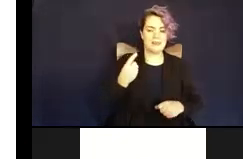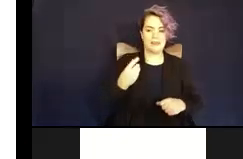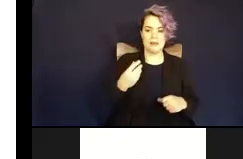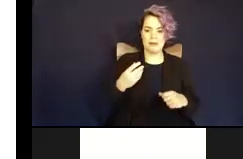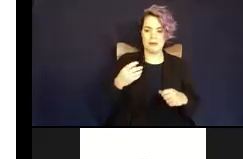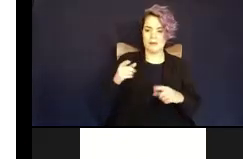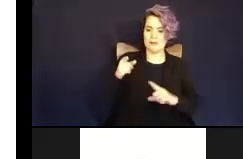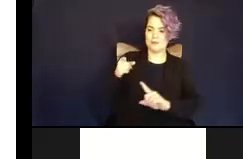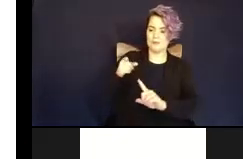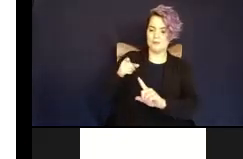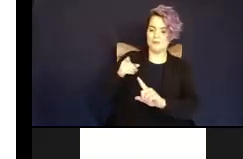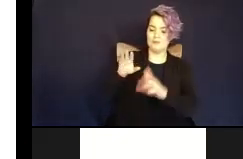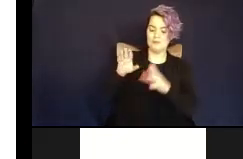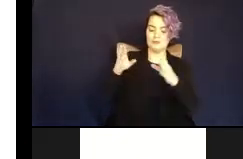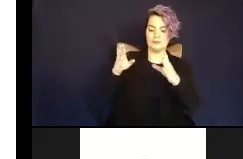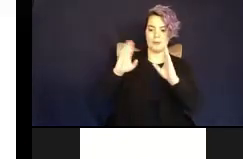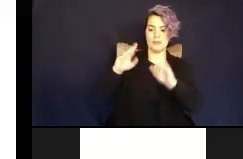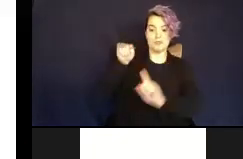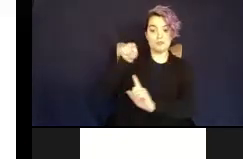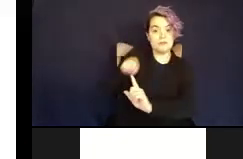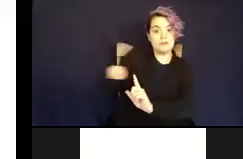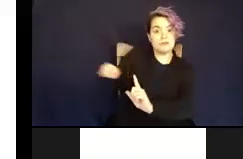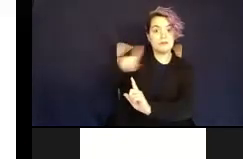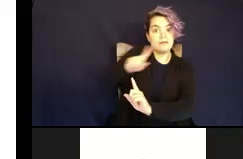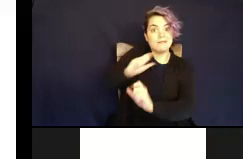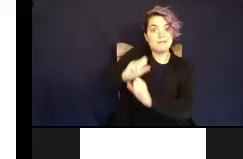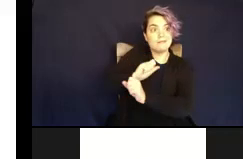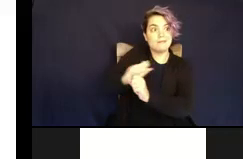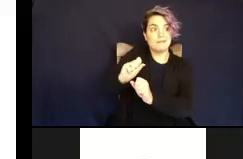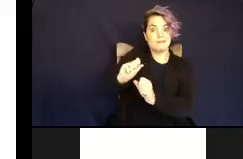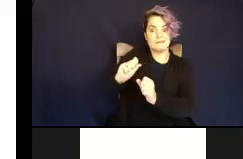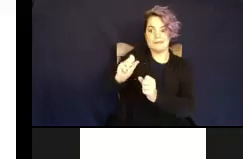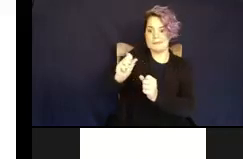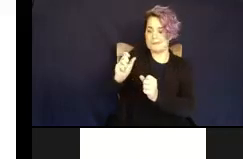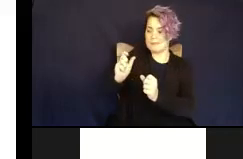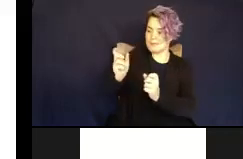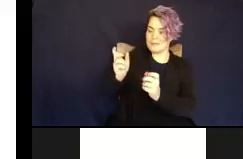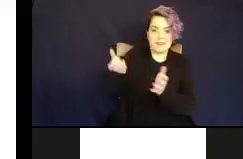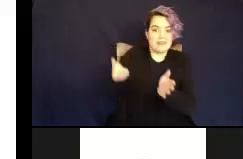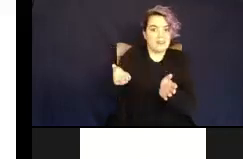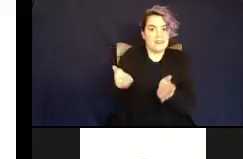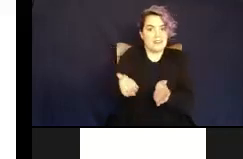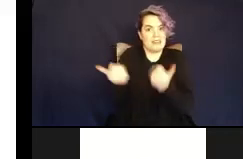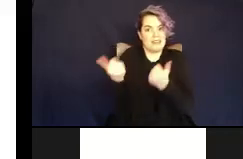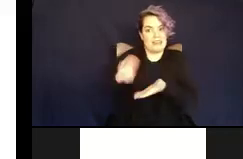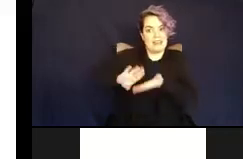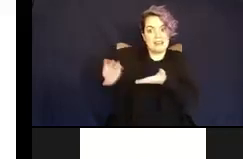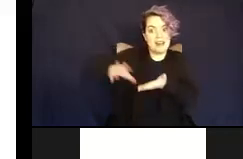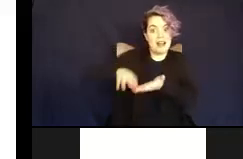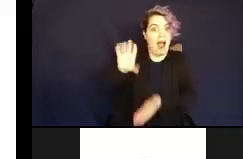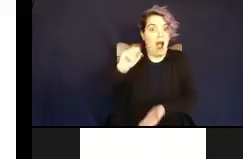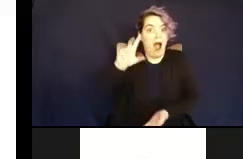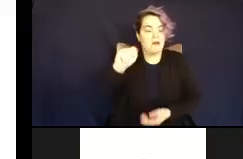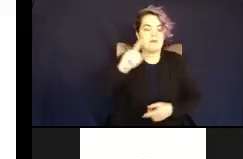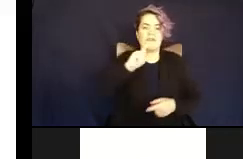continued to be paid to actually getting people out. There was sort of attention paid to the fact that people were